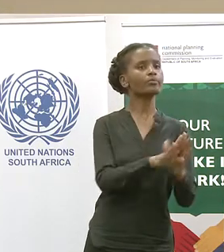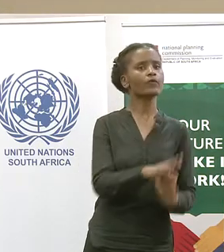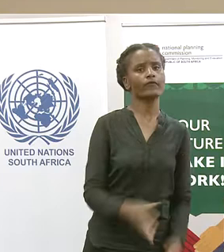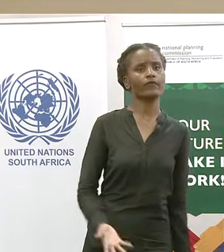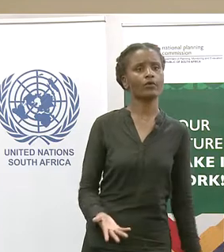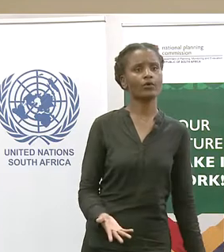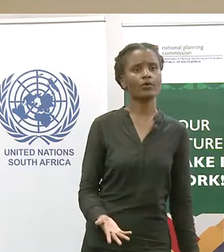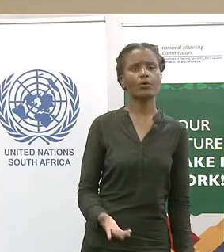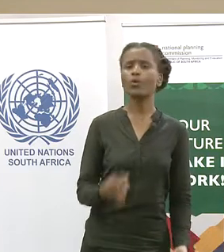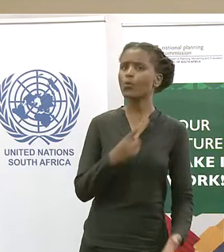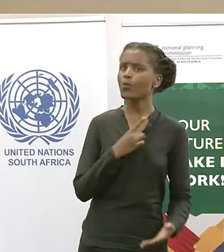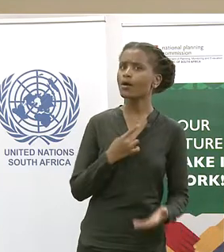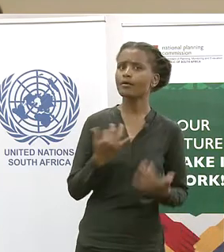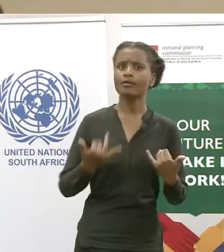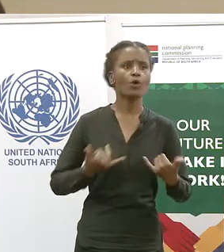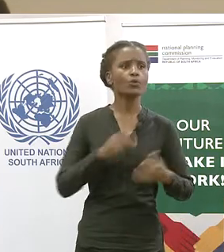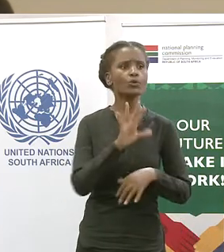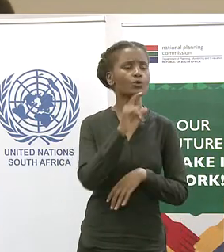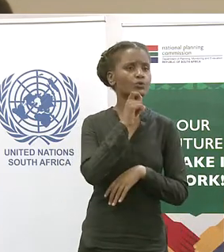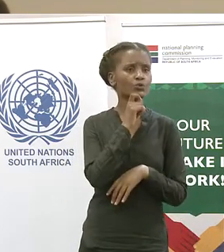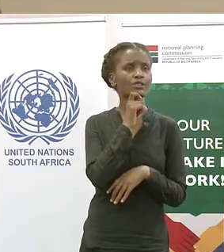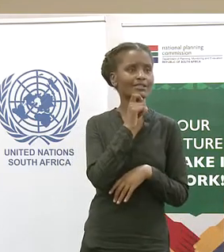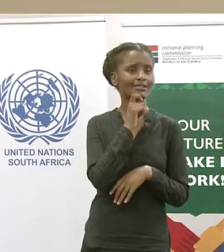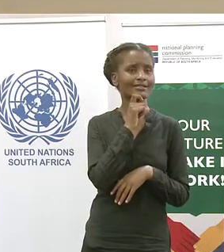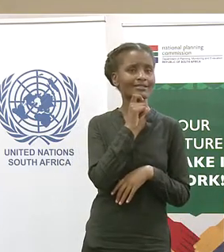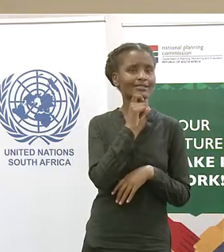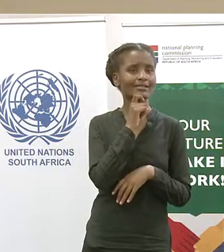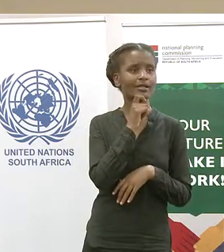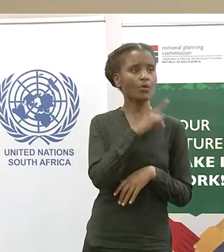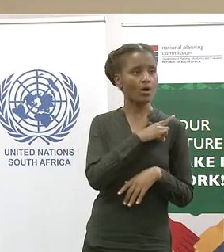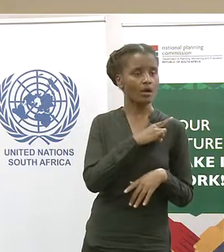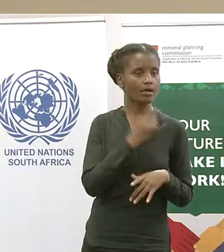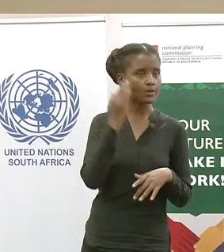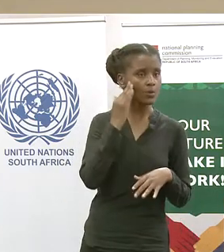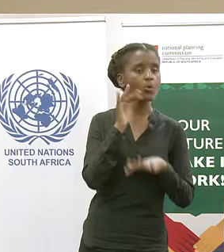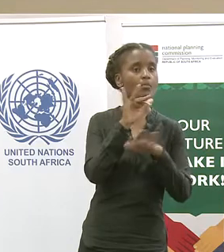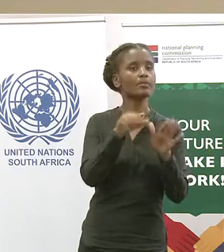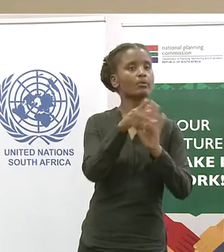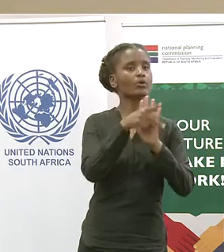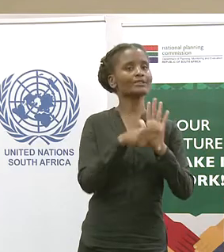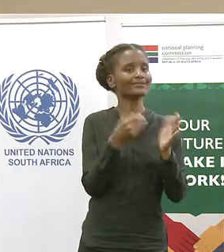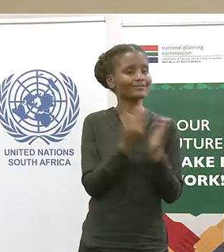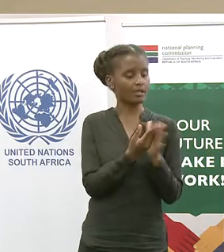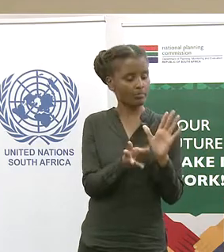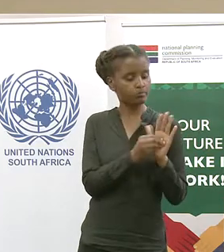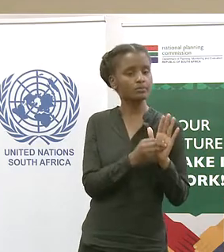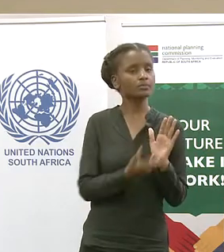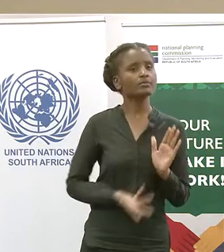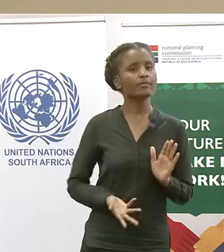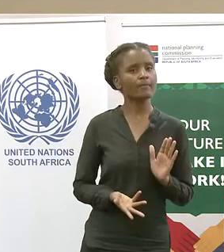not being mobilized on its own terms to inform public policy? Why